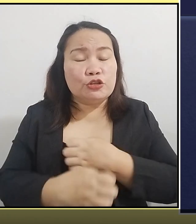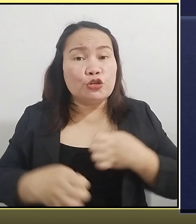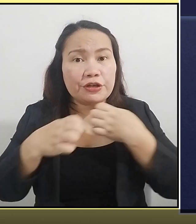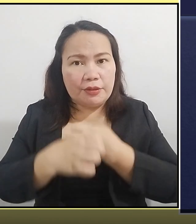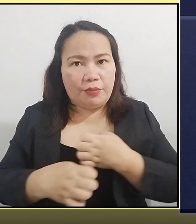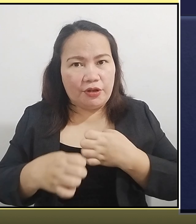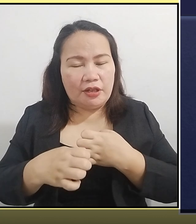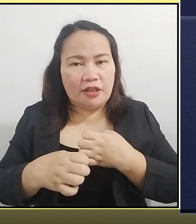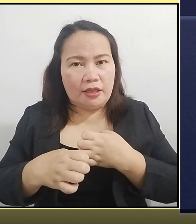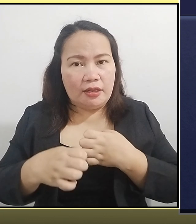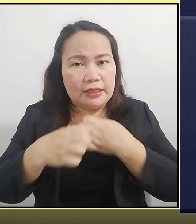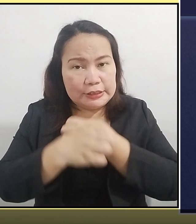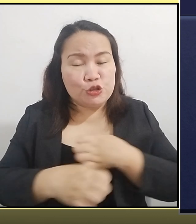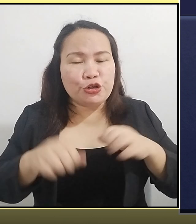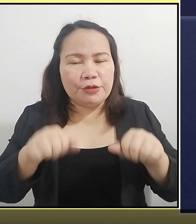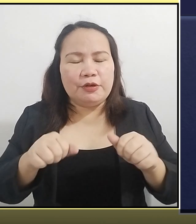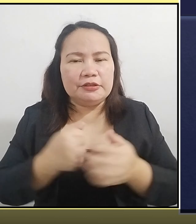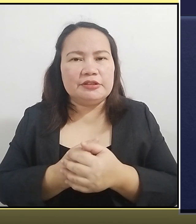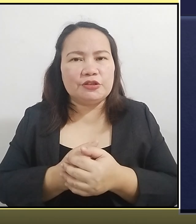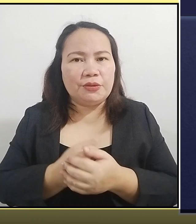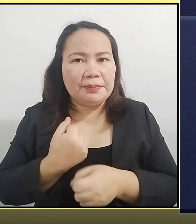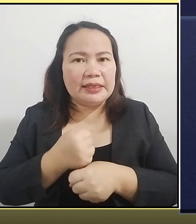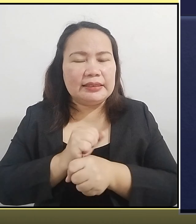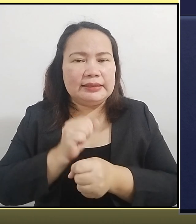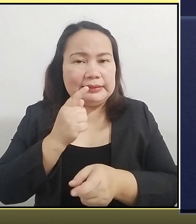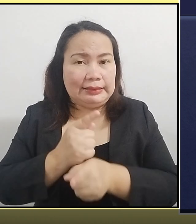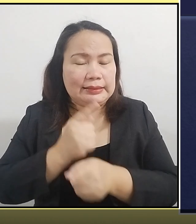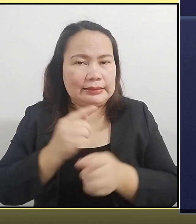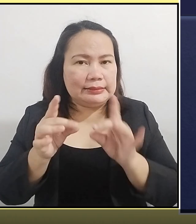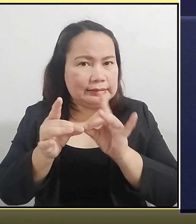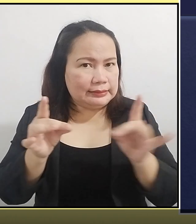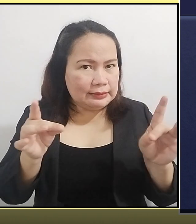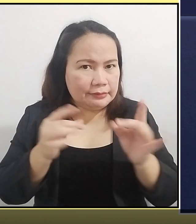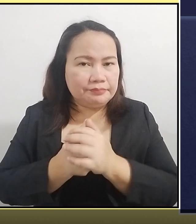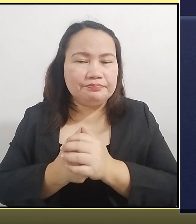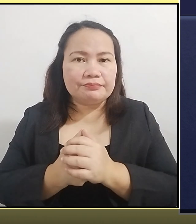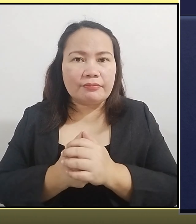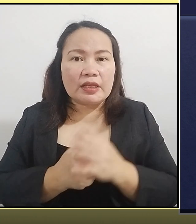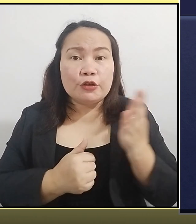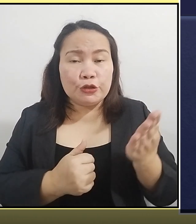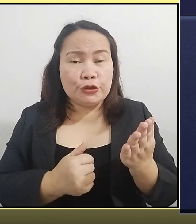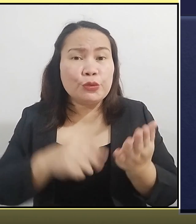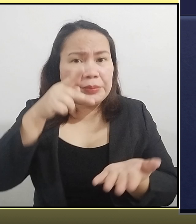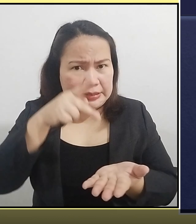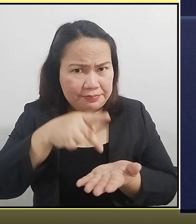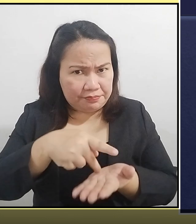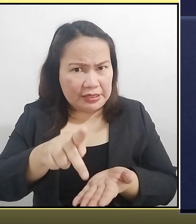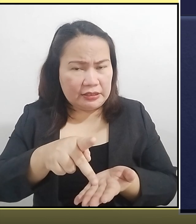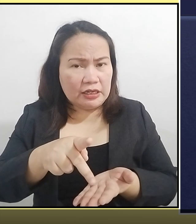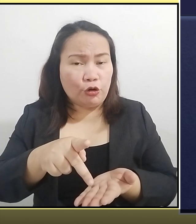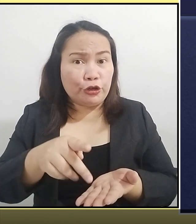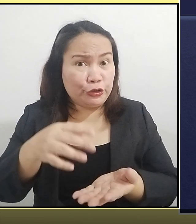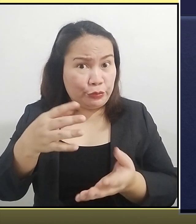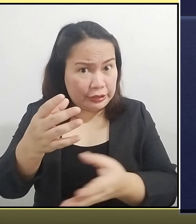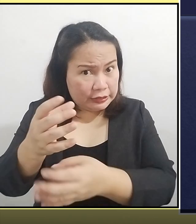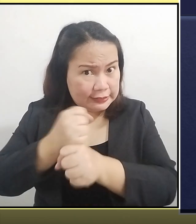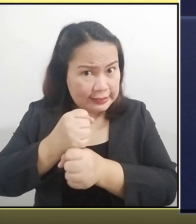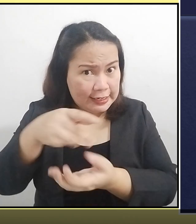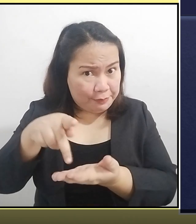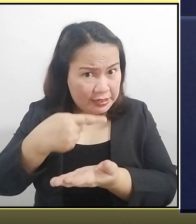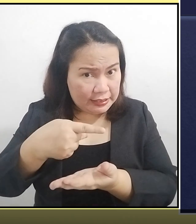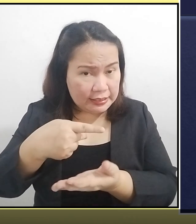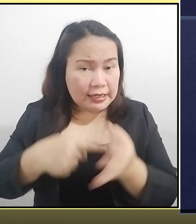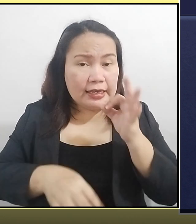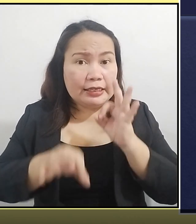natin yung ating construction ng sentence. Next, you get paid when you work. So when